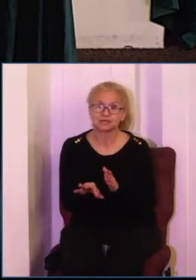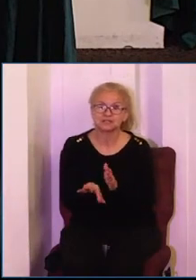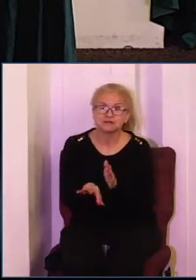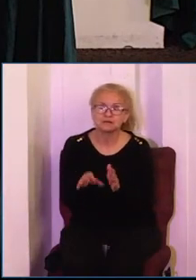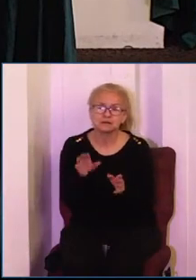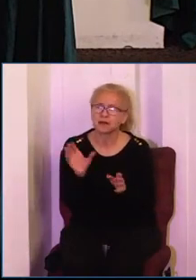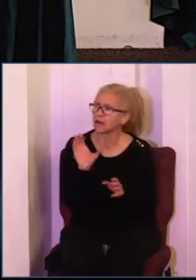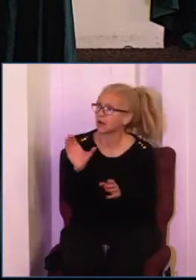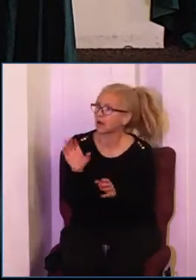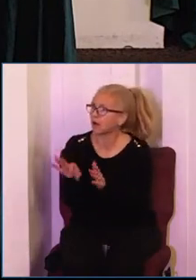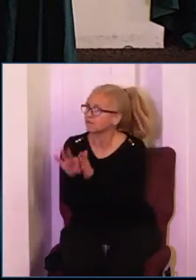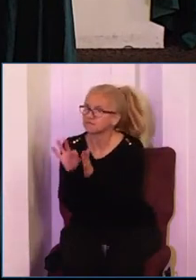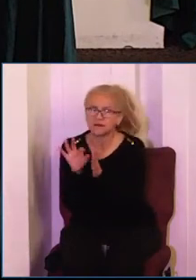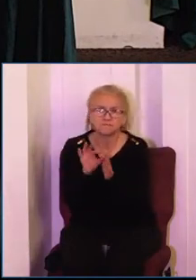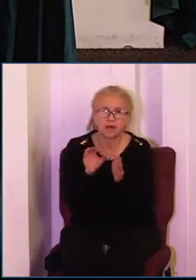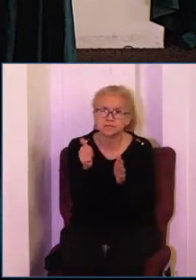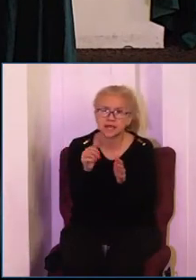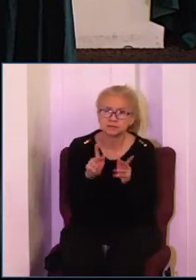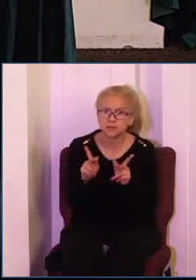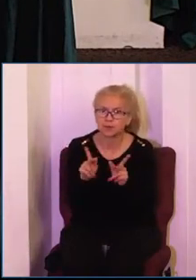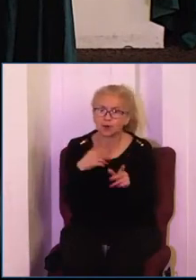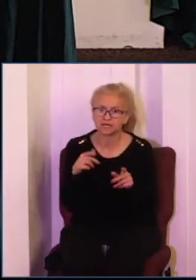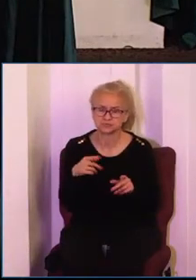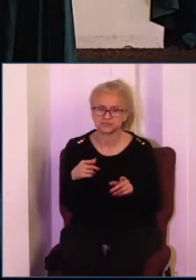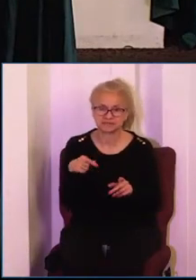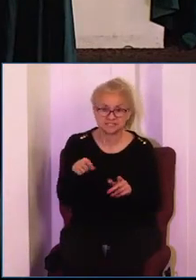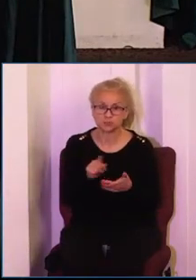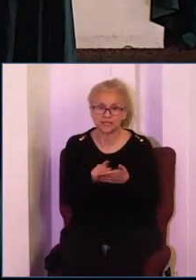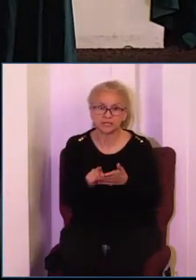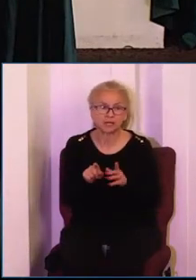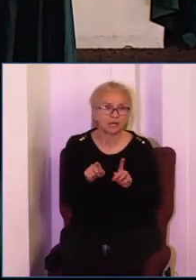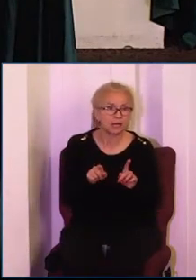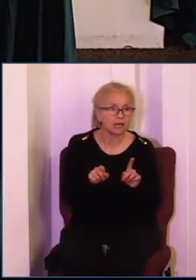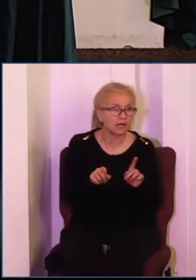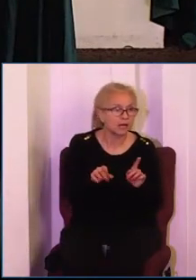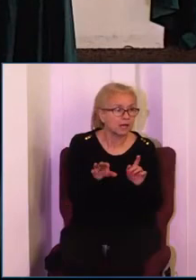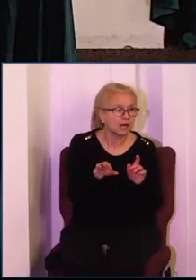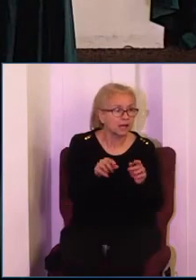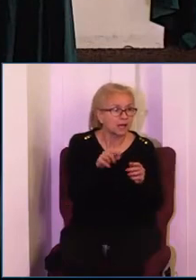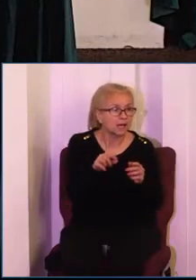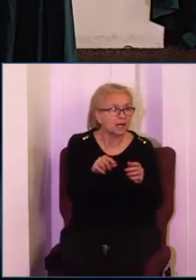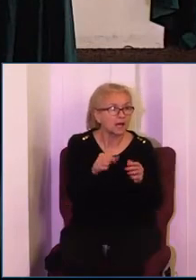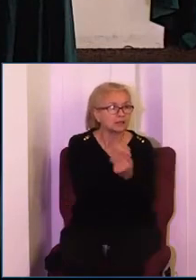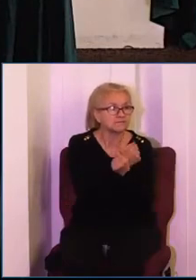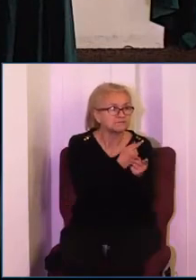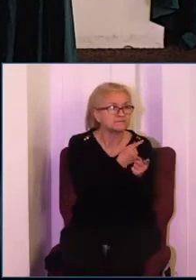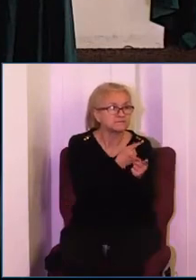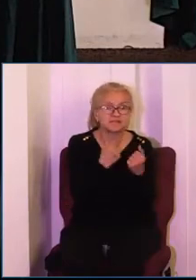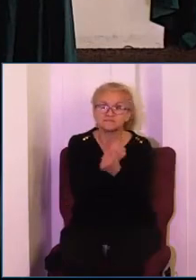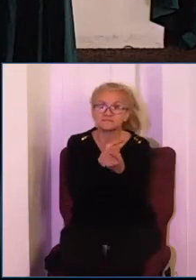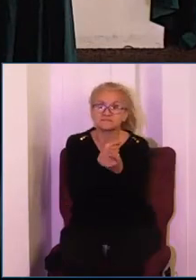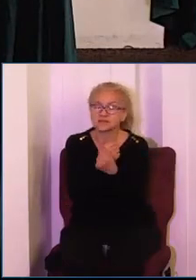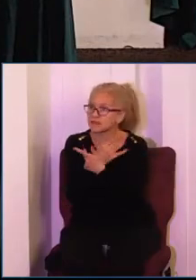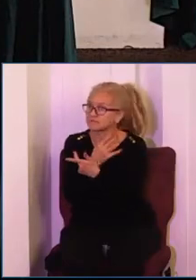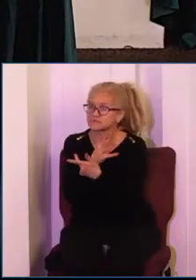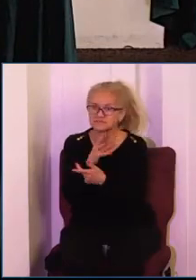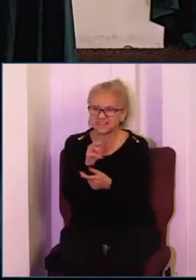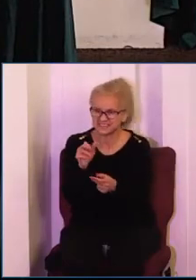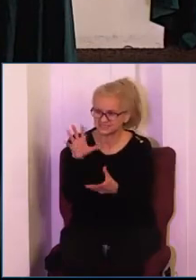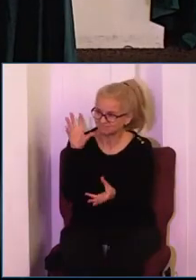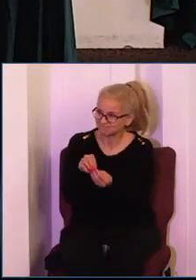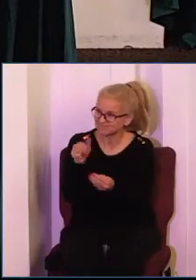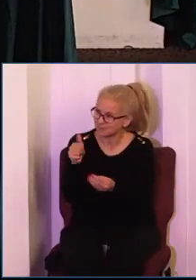people as we go about this week to love. Find 10 people to